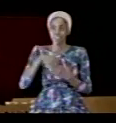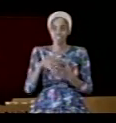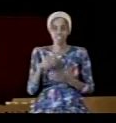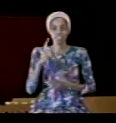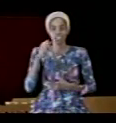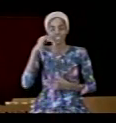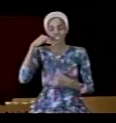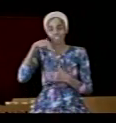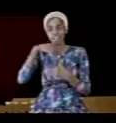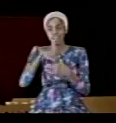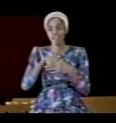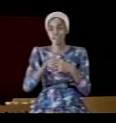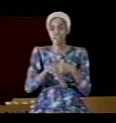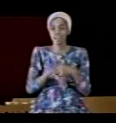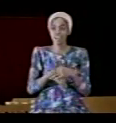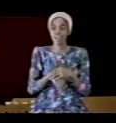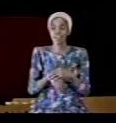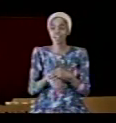delight in the